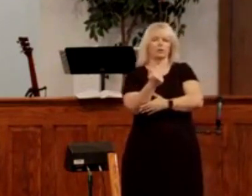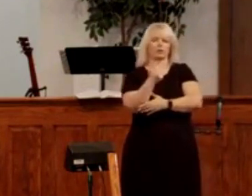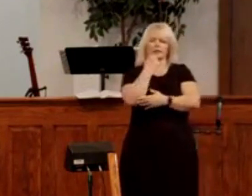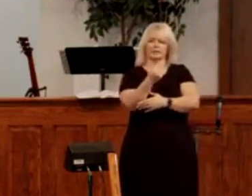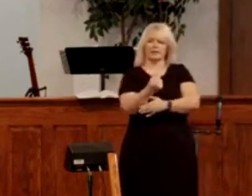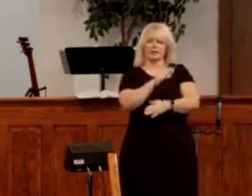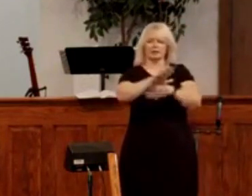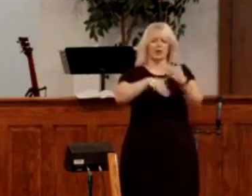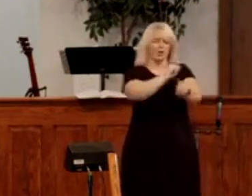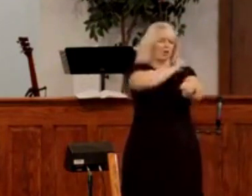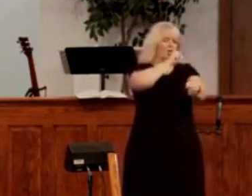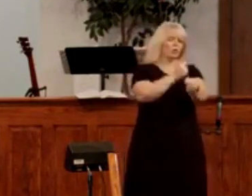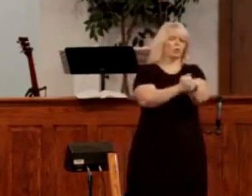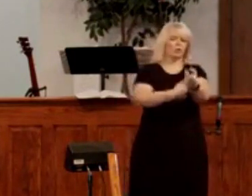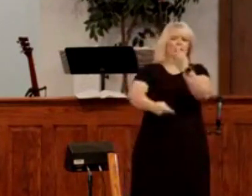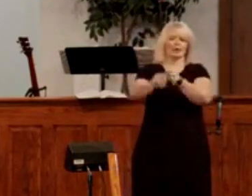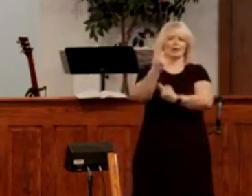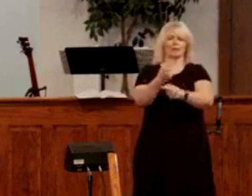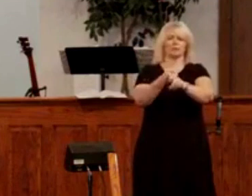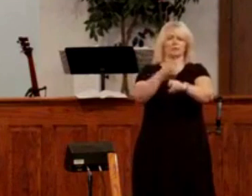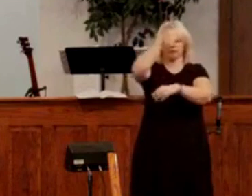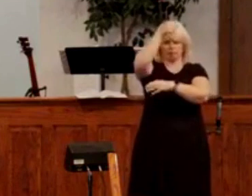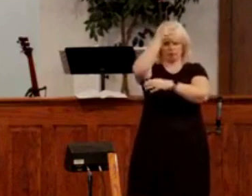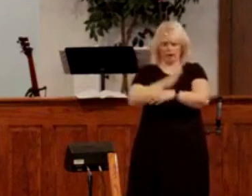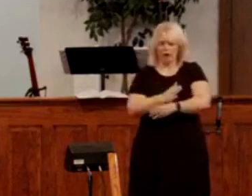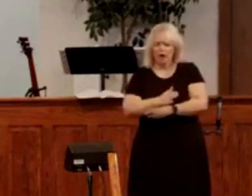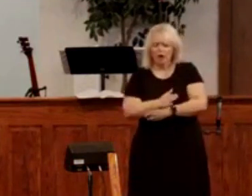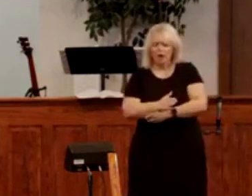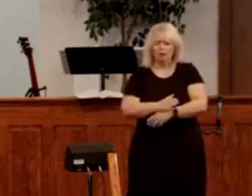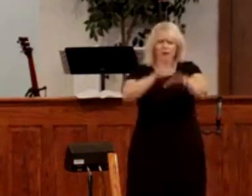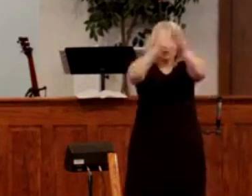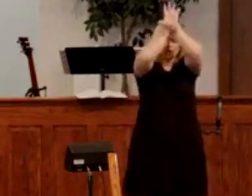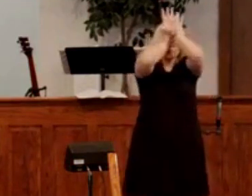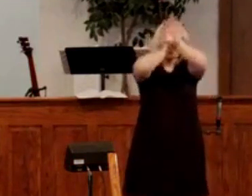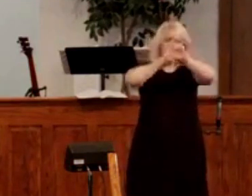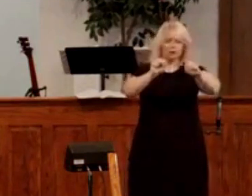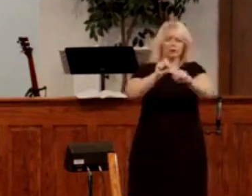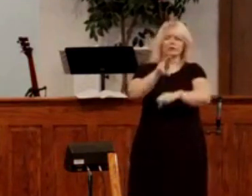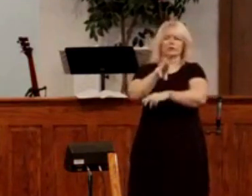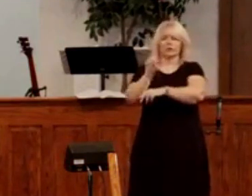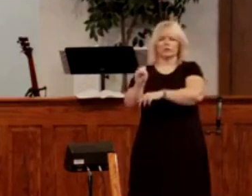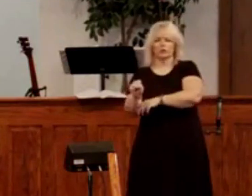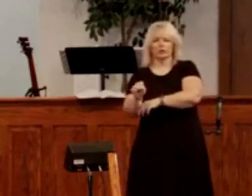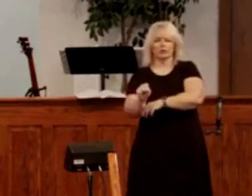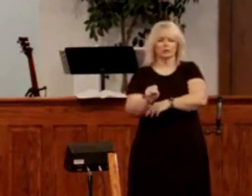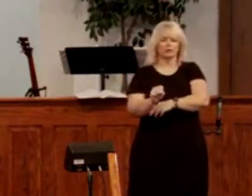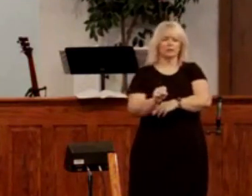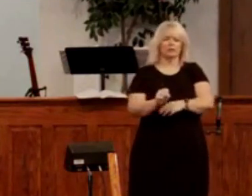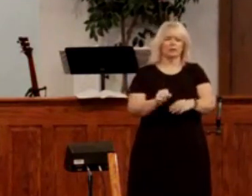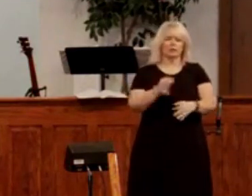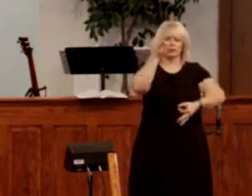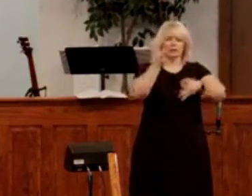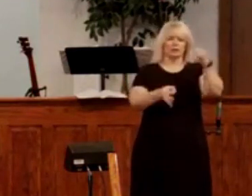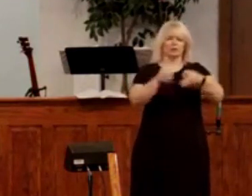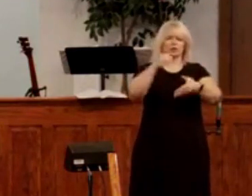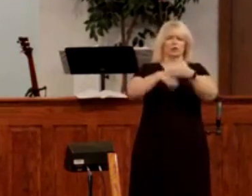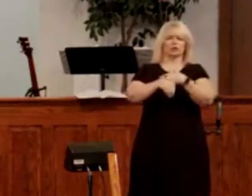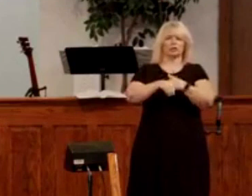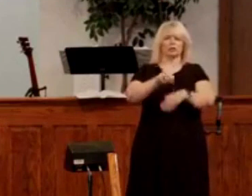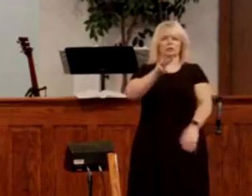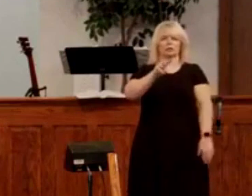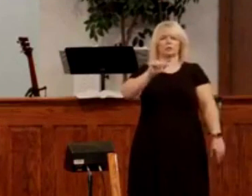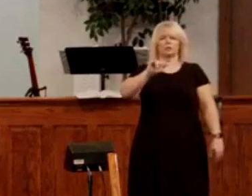say? All authority comes from God. From the president of the United States down to the local magistrate in Winfield,